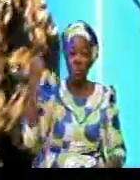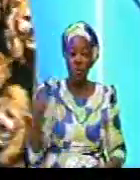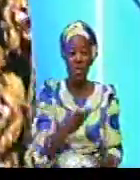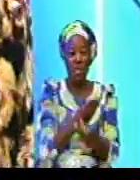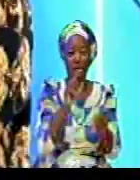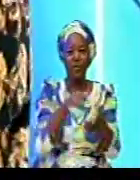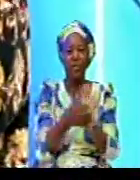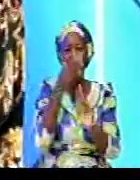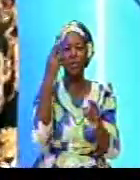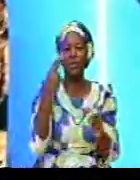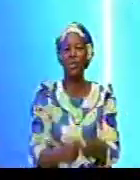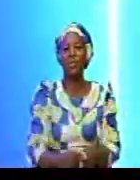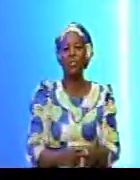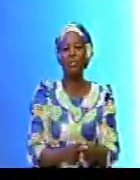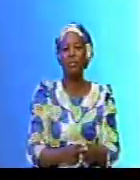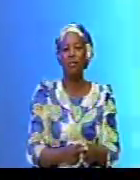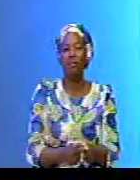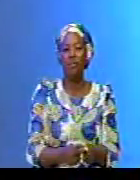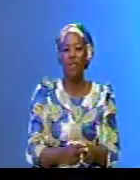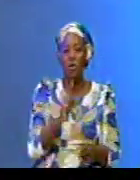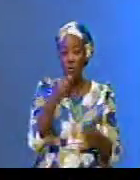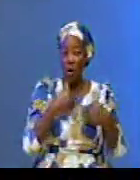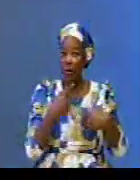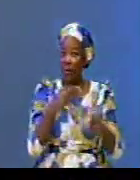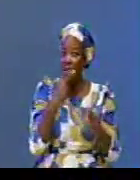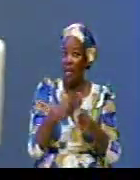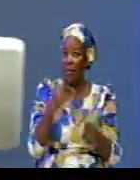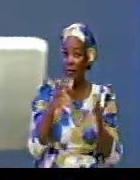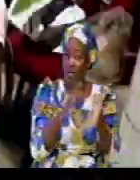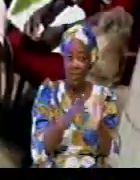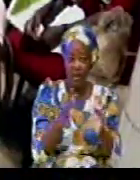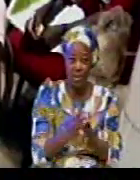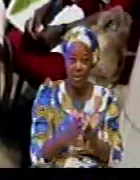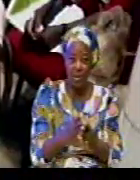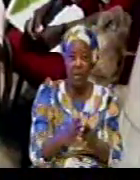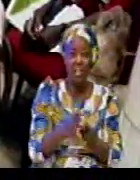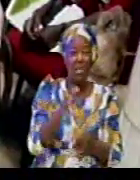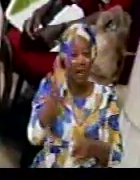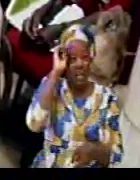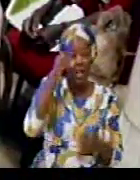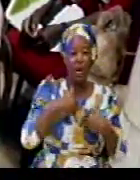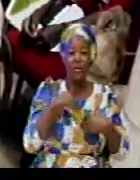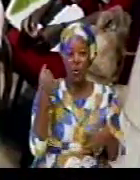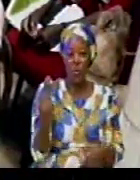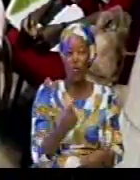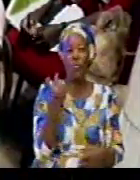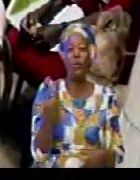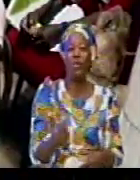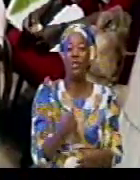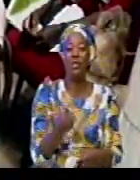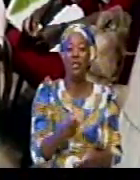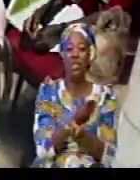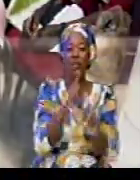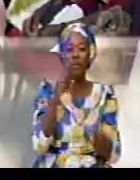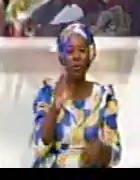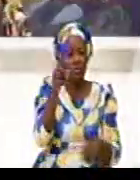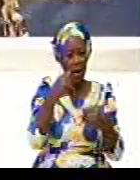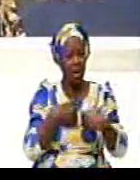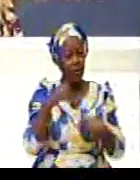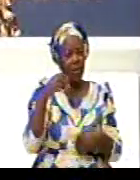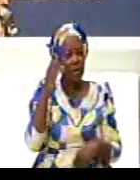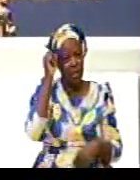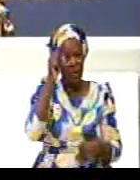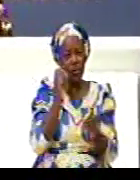deliver thee. He will always deliver you. You have the name of Jesus, he'll